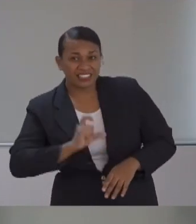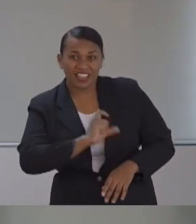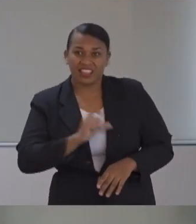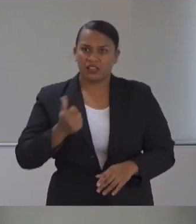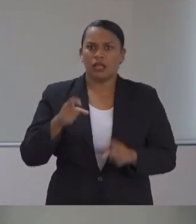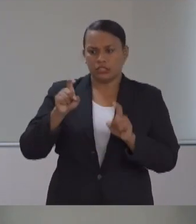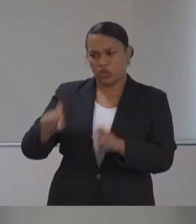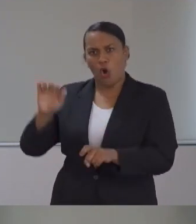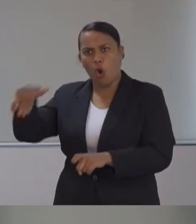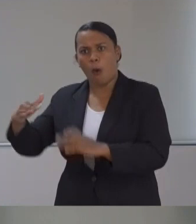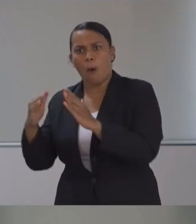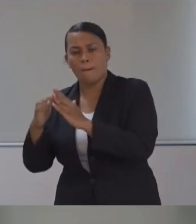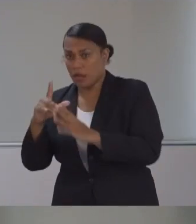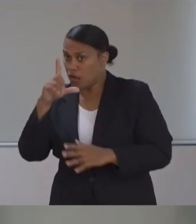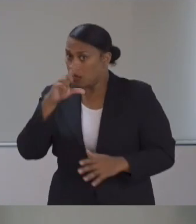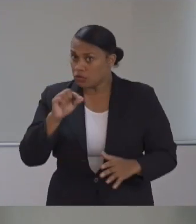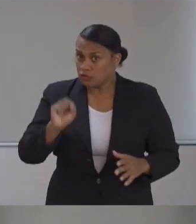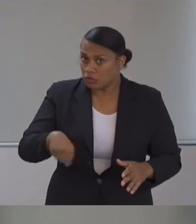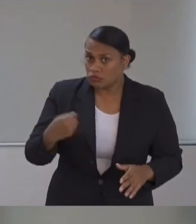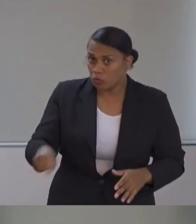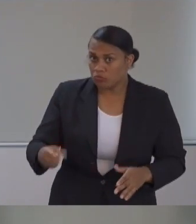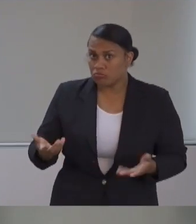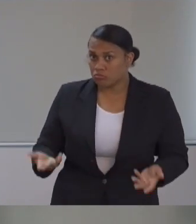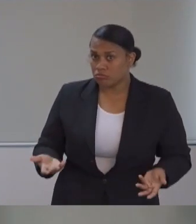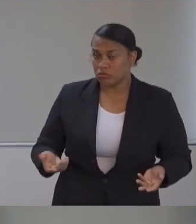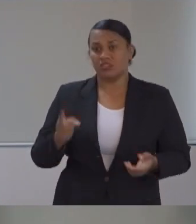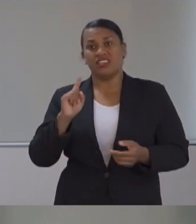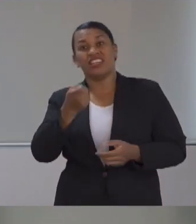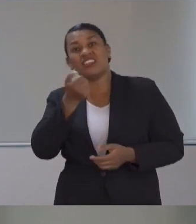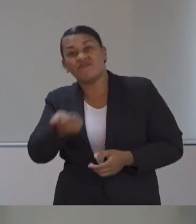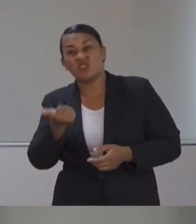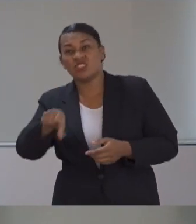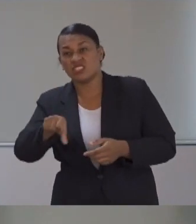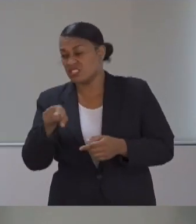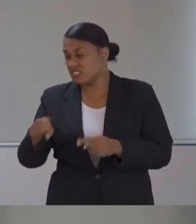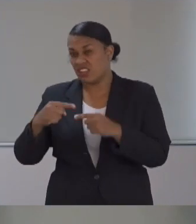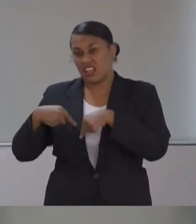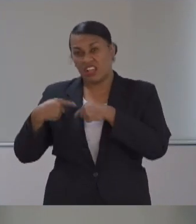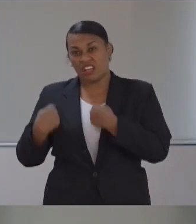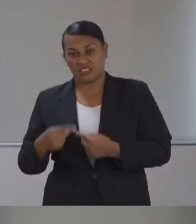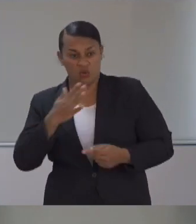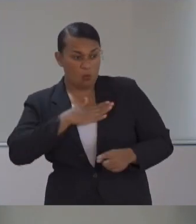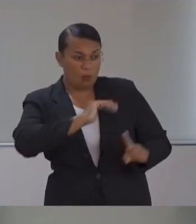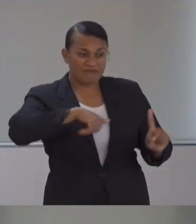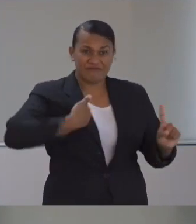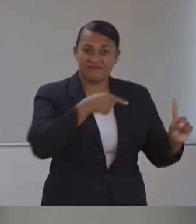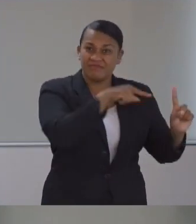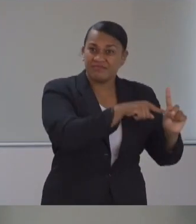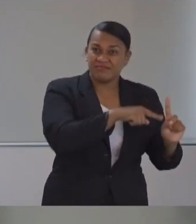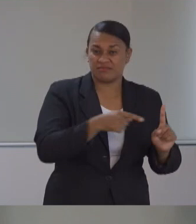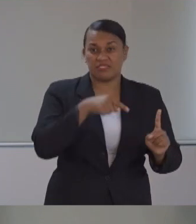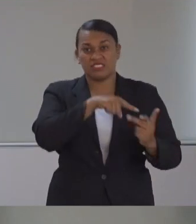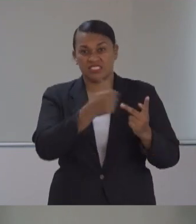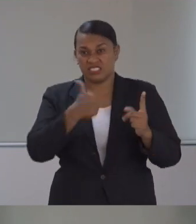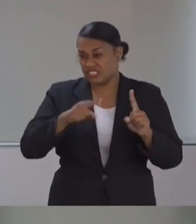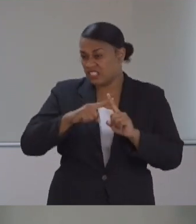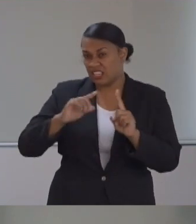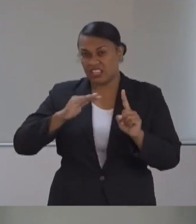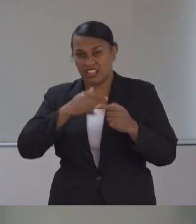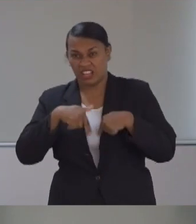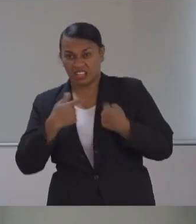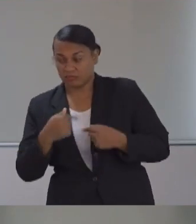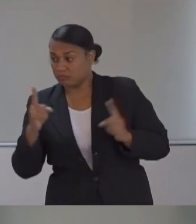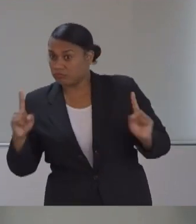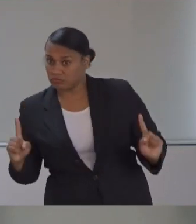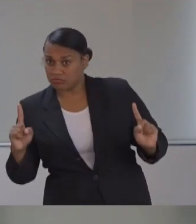I? If I could stave off heart disease in my spouse by physically distancing, would I?